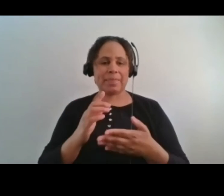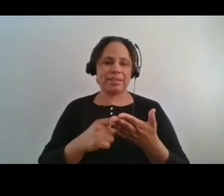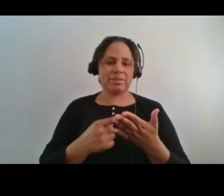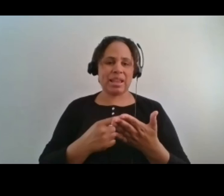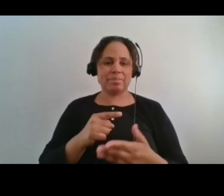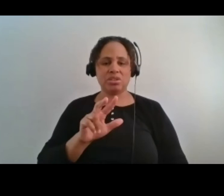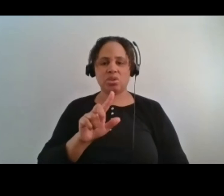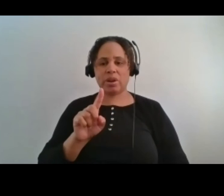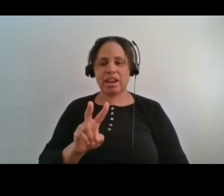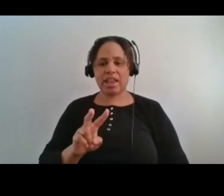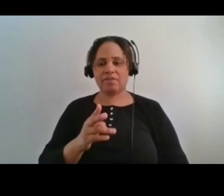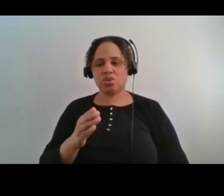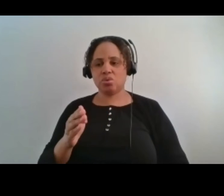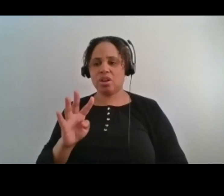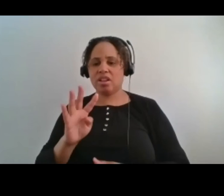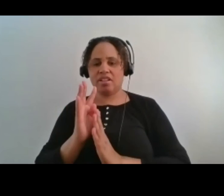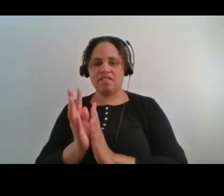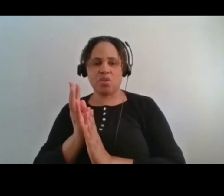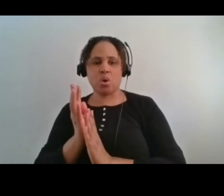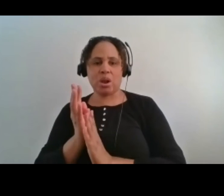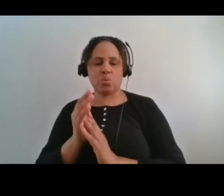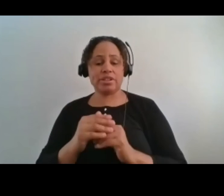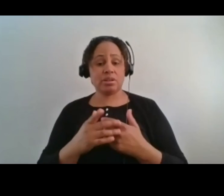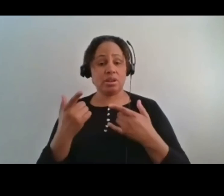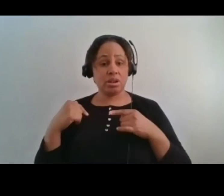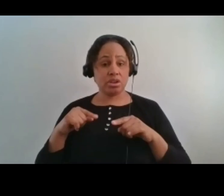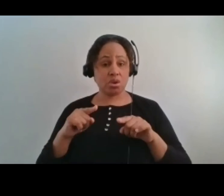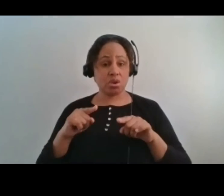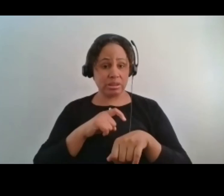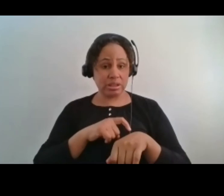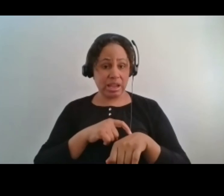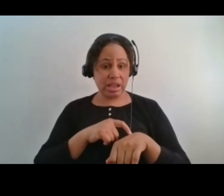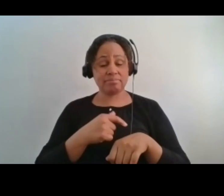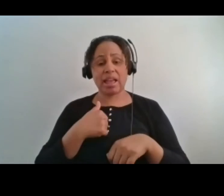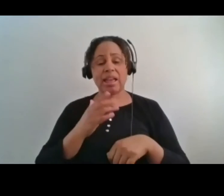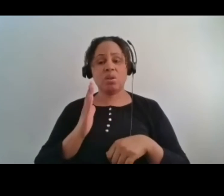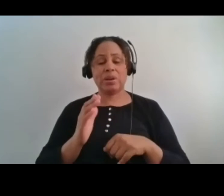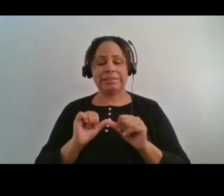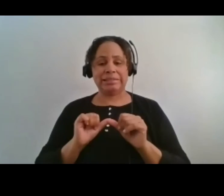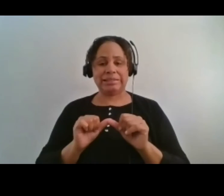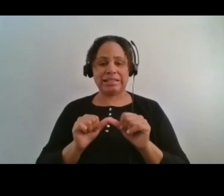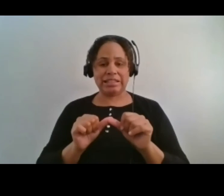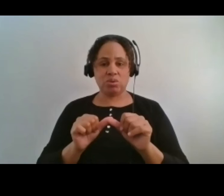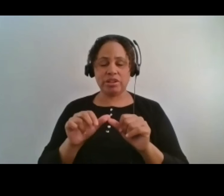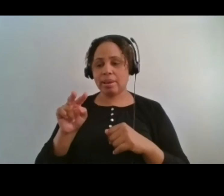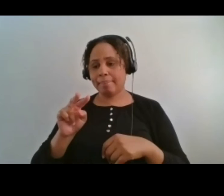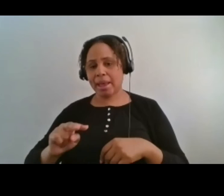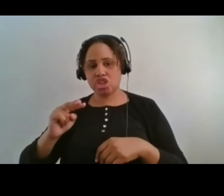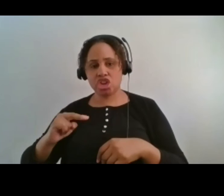4 hours. During this period of time, I was being continuously monitored by the